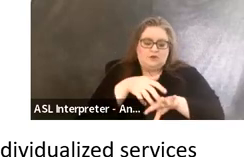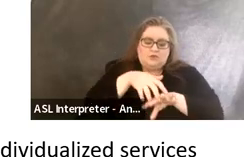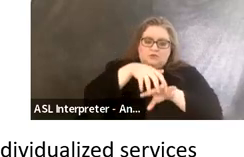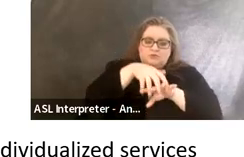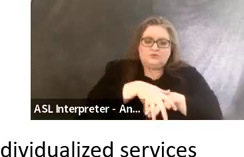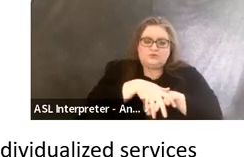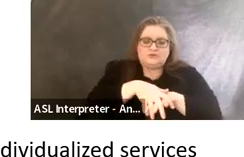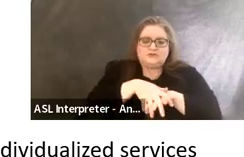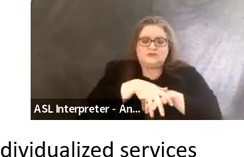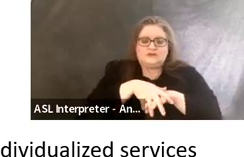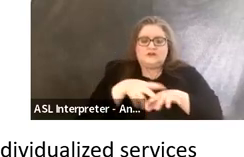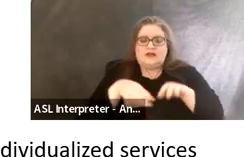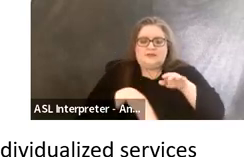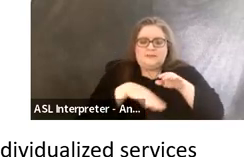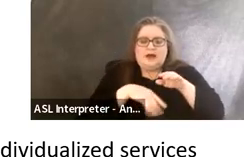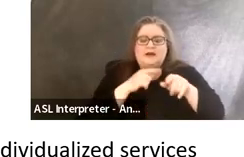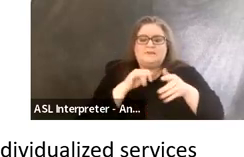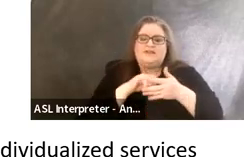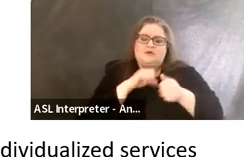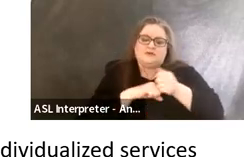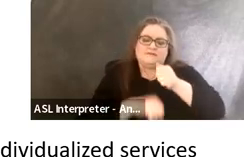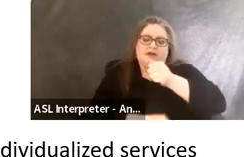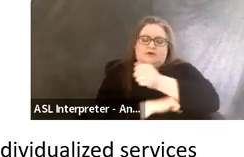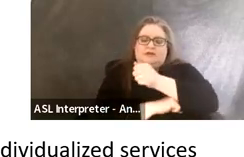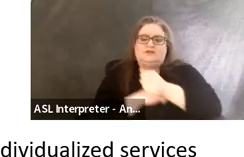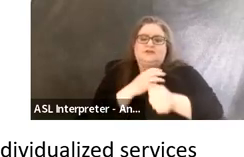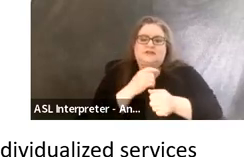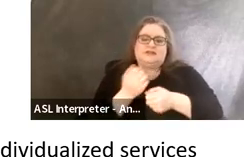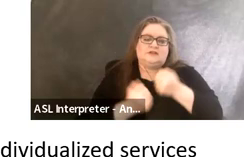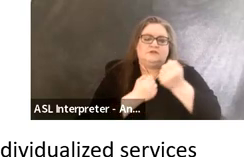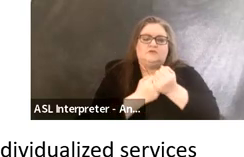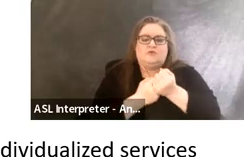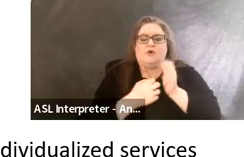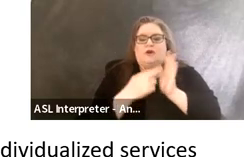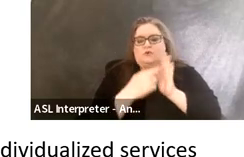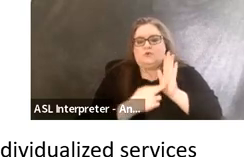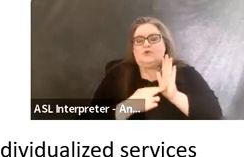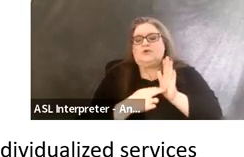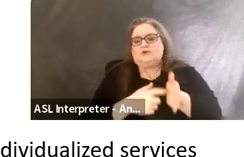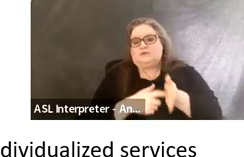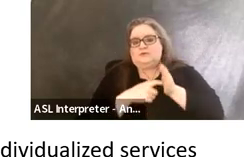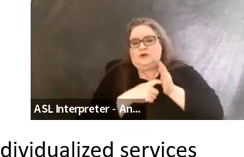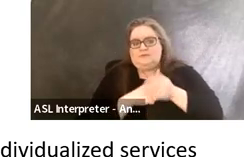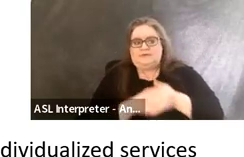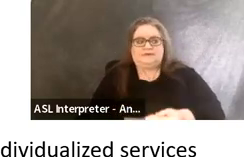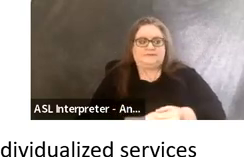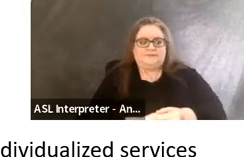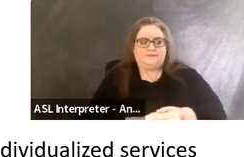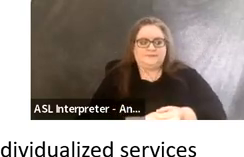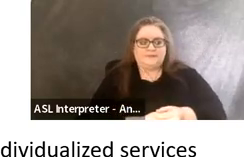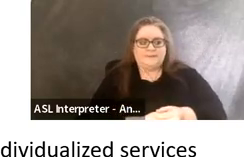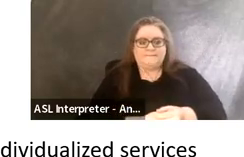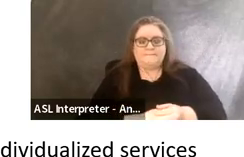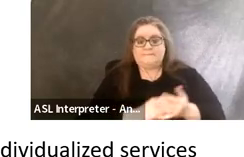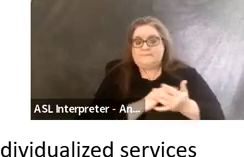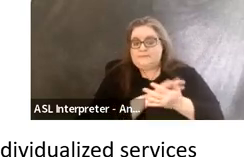of that tree are the foundations and the supporting rules and requirements. So those are all